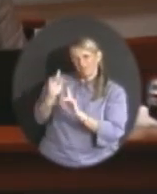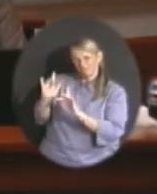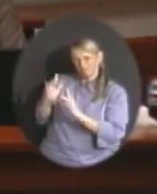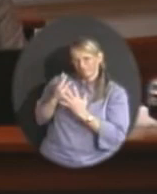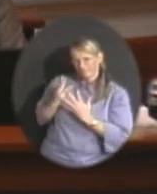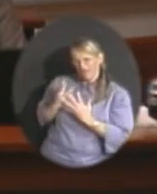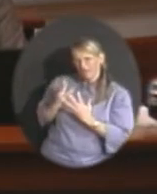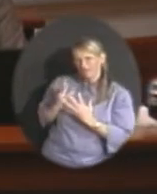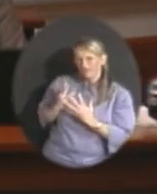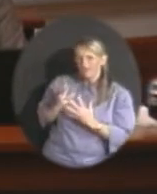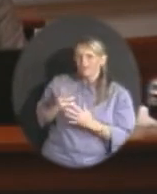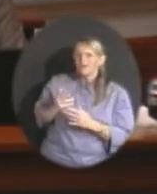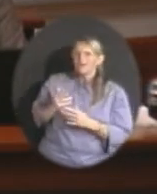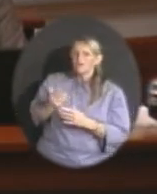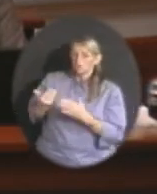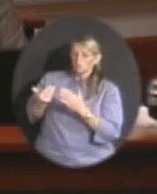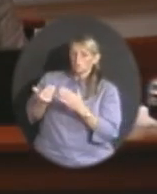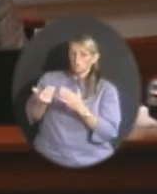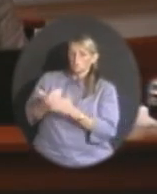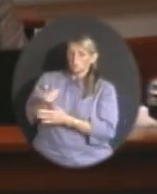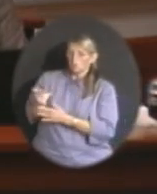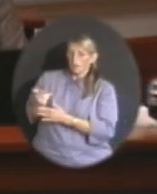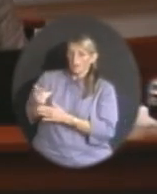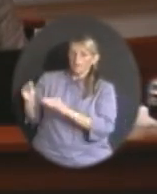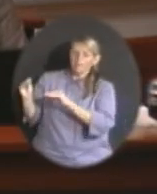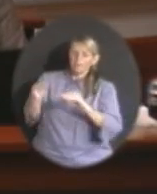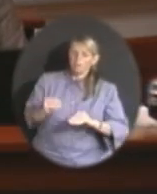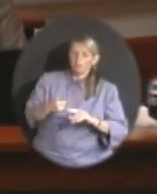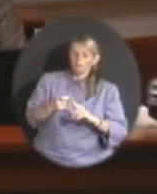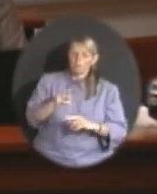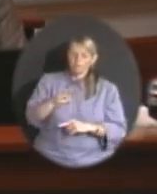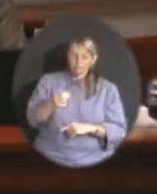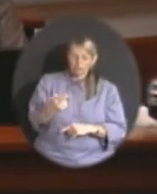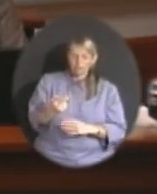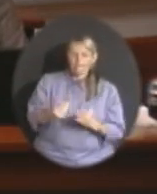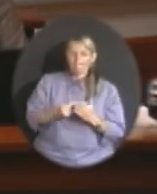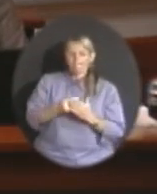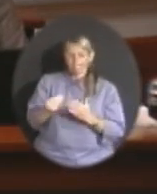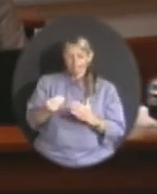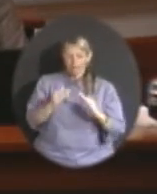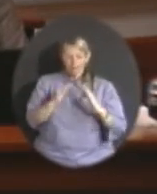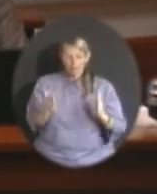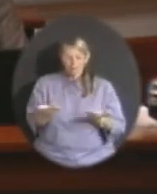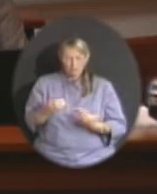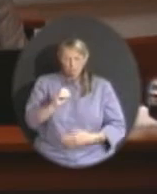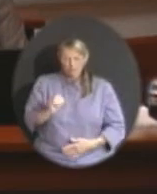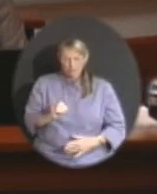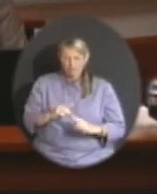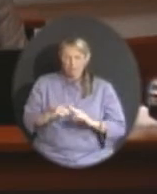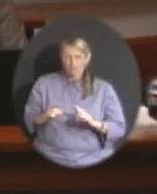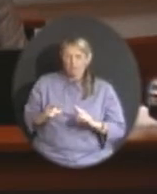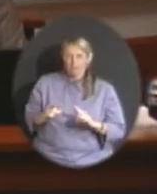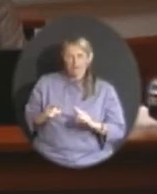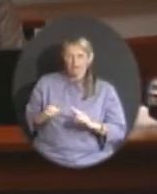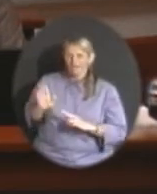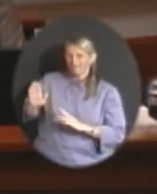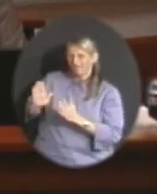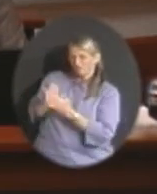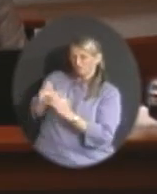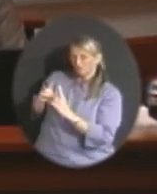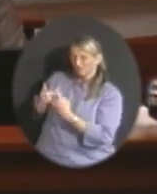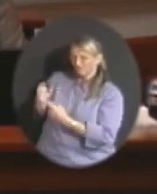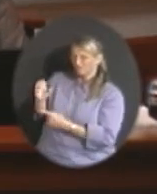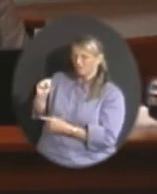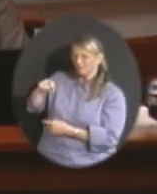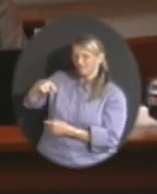A couple that has moved in from Michigan, bought a new house in the Olathe city, but unfortunately they're in Spring Hill District, and they're wanting to know